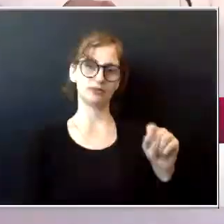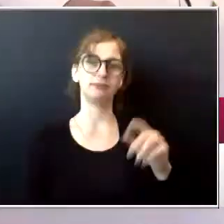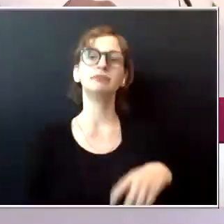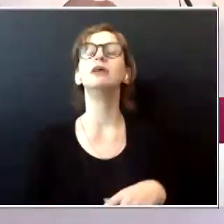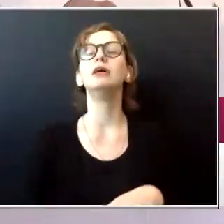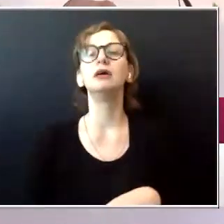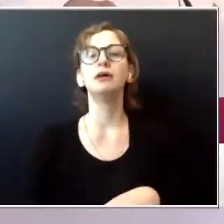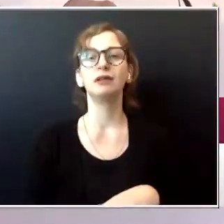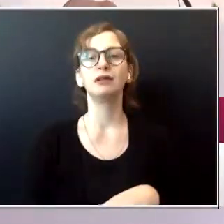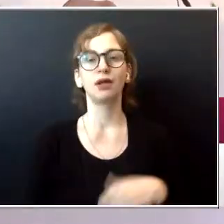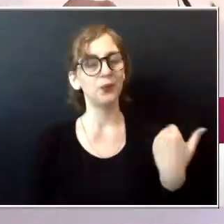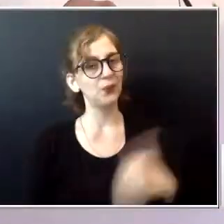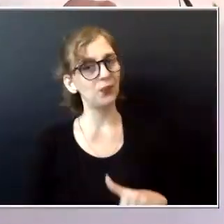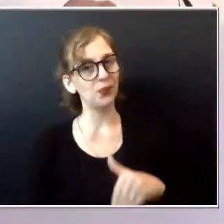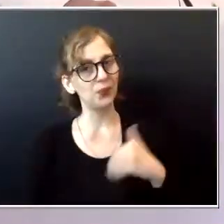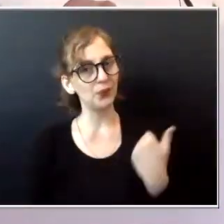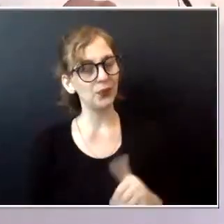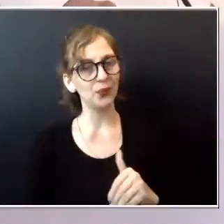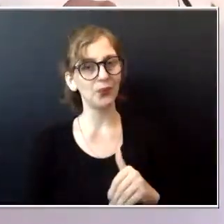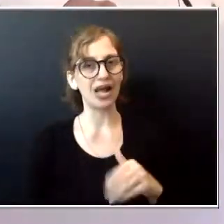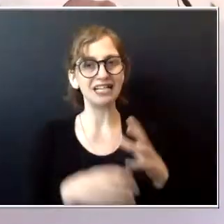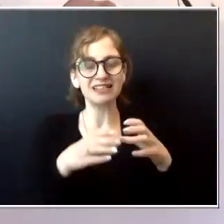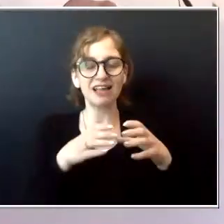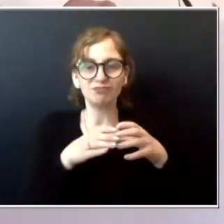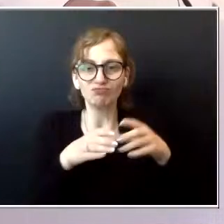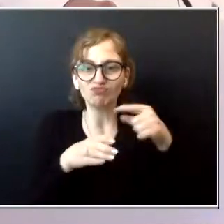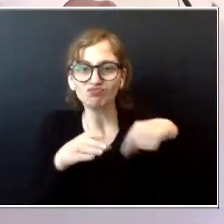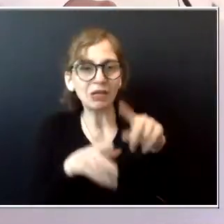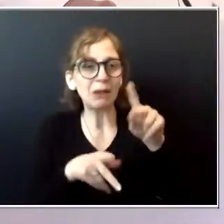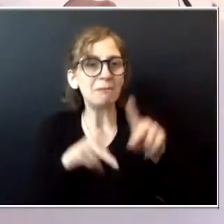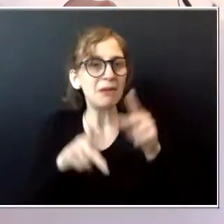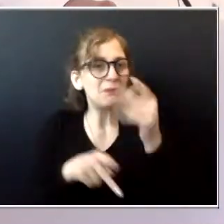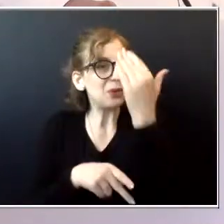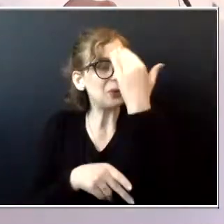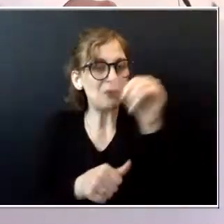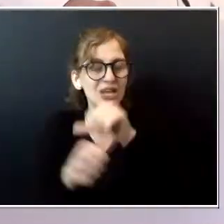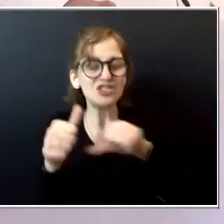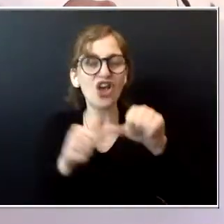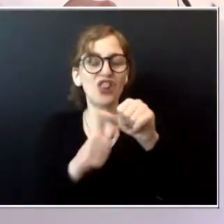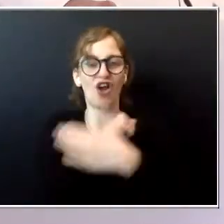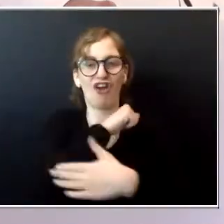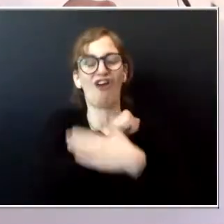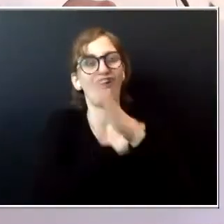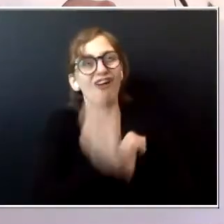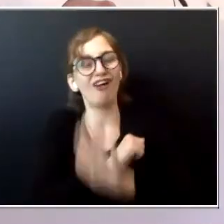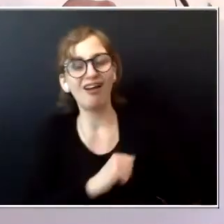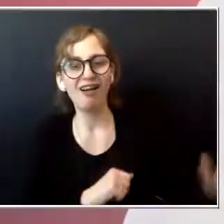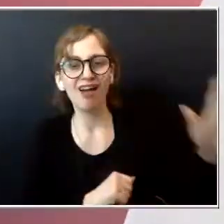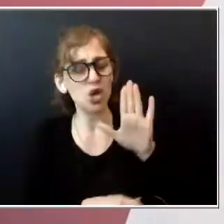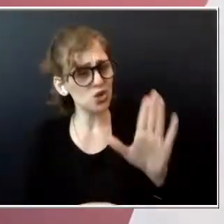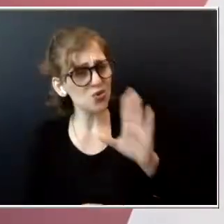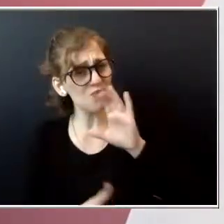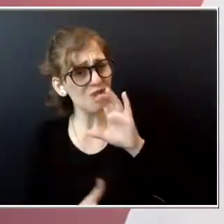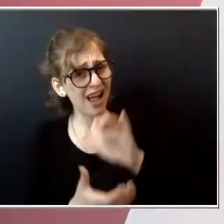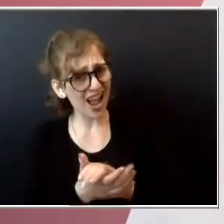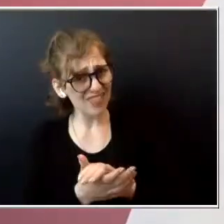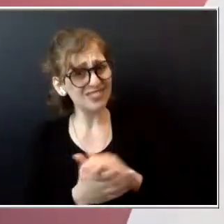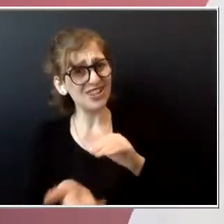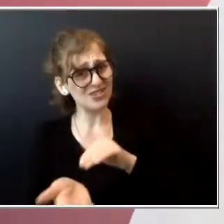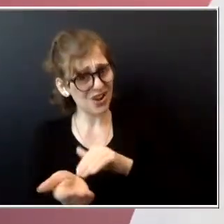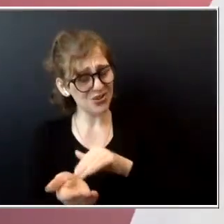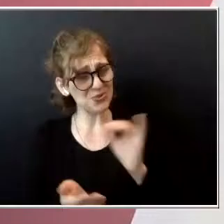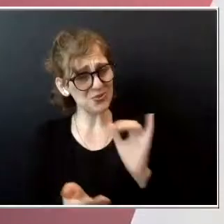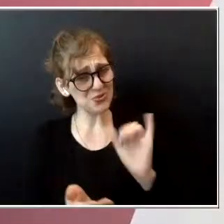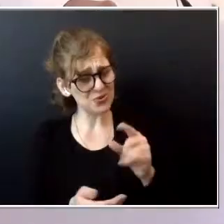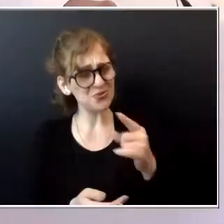it's a small group of people that know each other all over the country. Your wife's a doctor too. What does she do again? She's a pulmonary critical care physician.